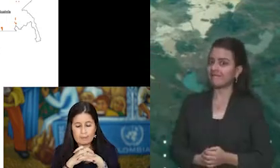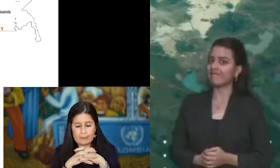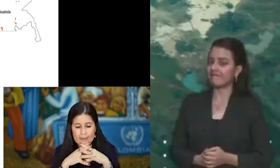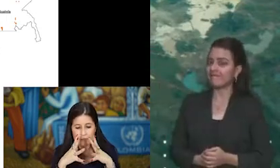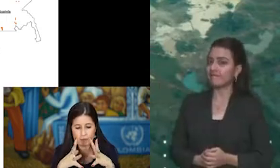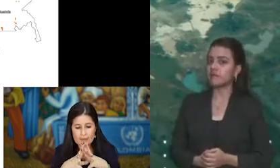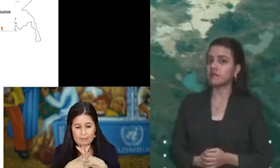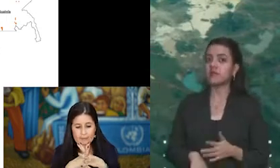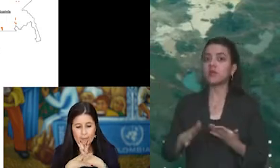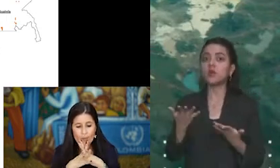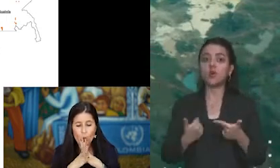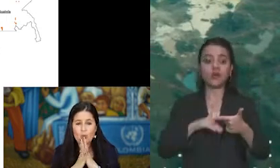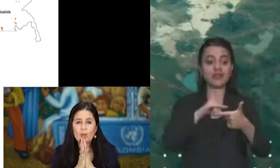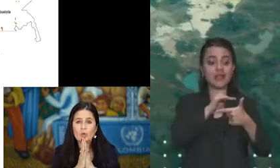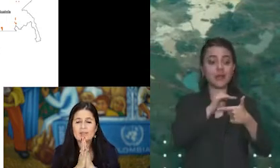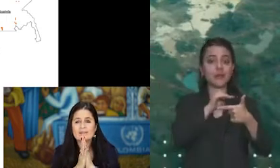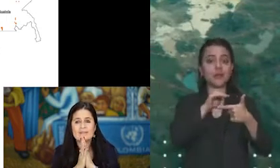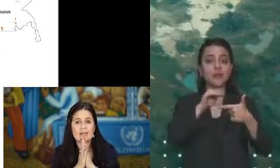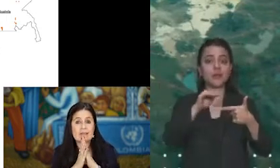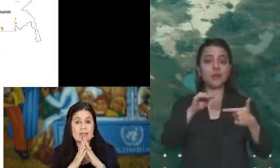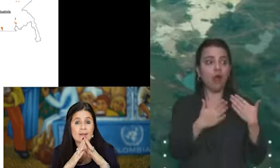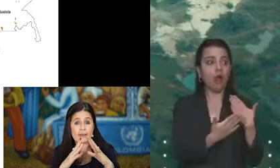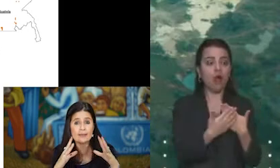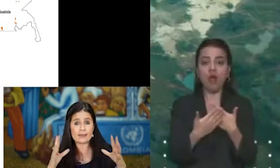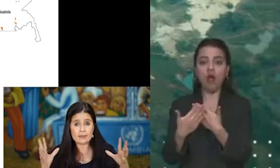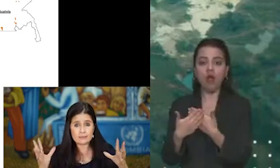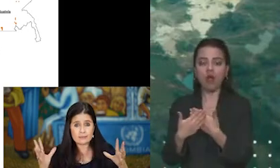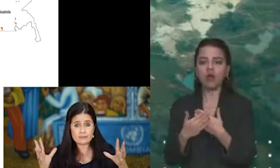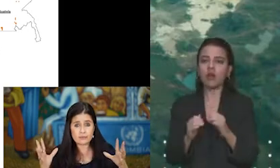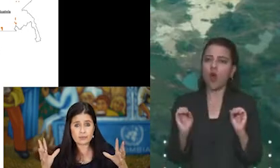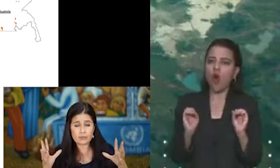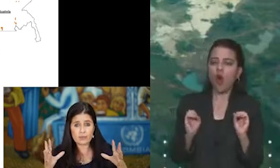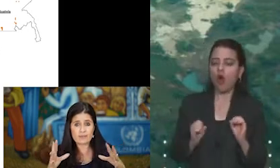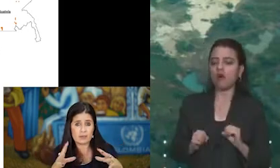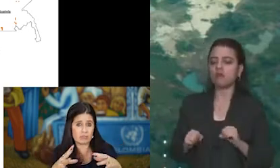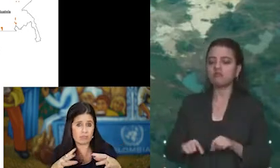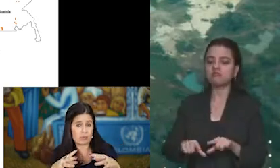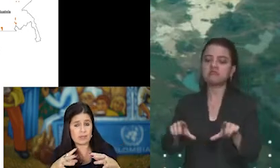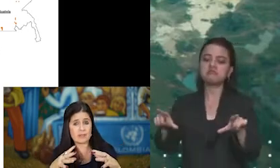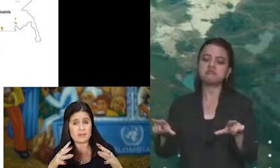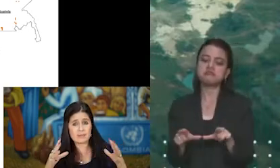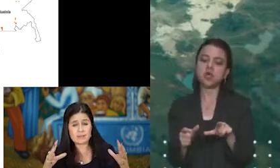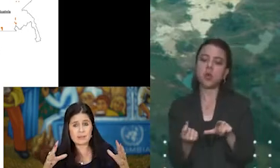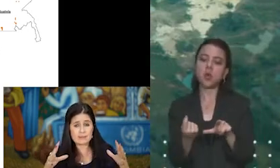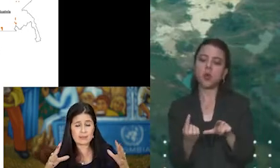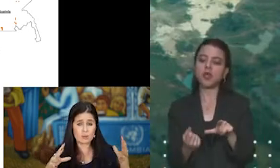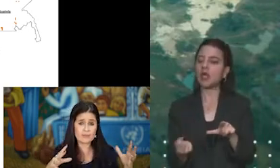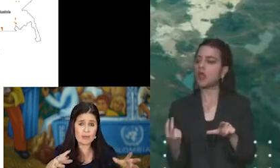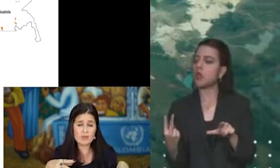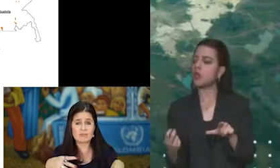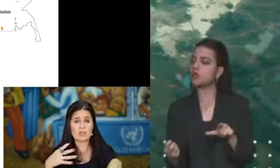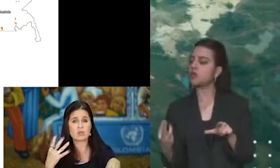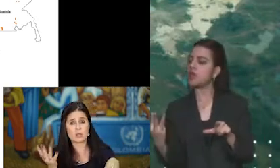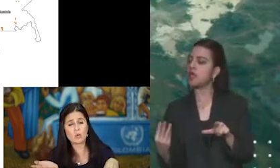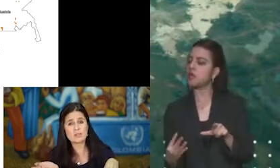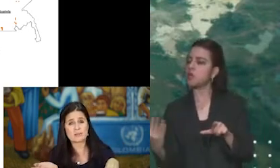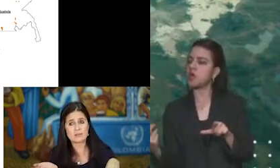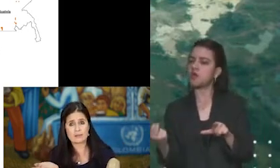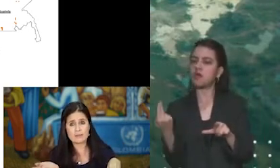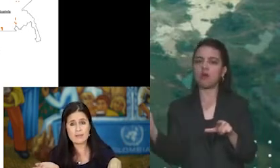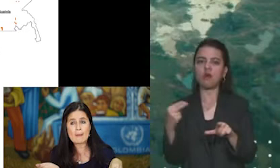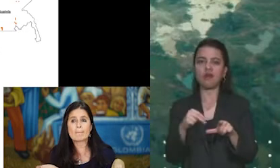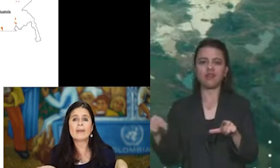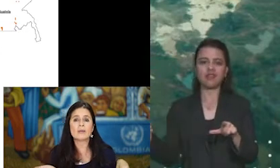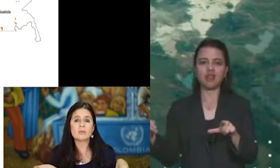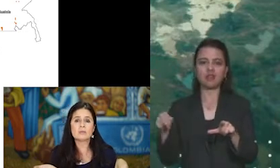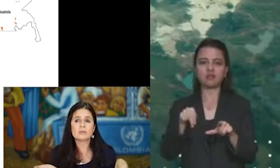differential way. One is a stability in an area, that is to say I had 10 hectares the previous year and today I have 10 hectares,